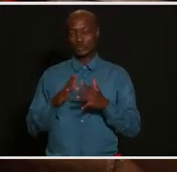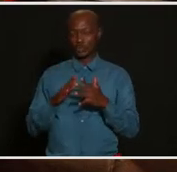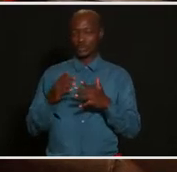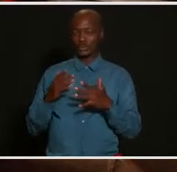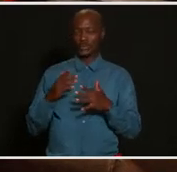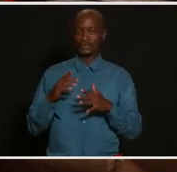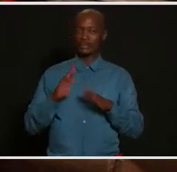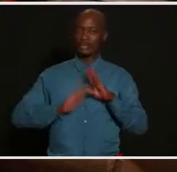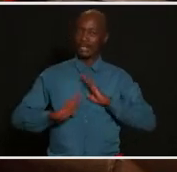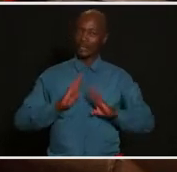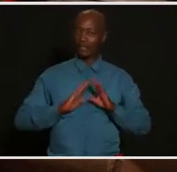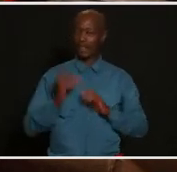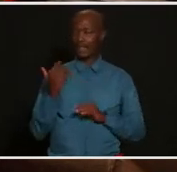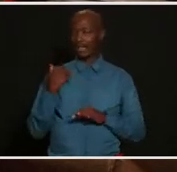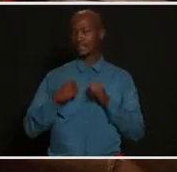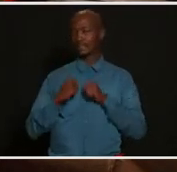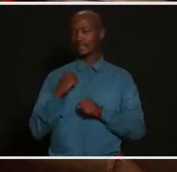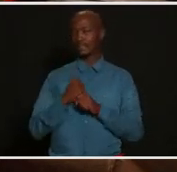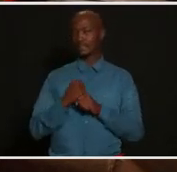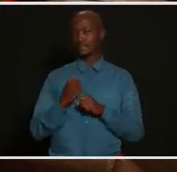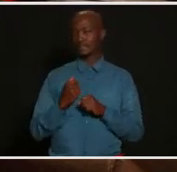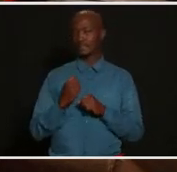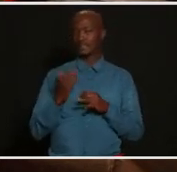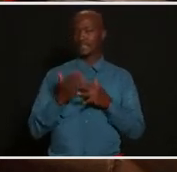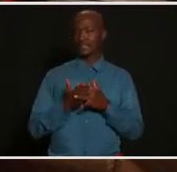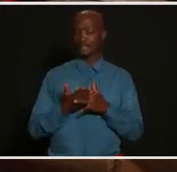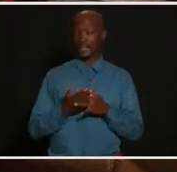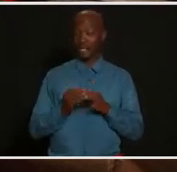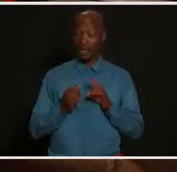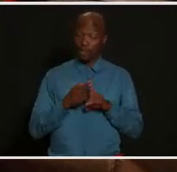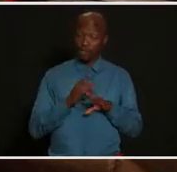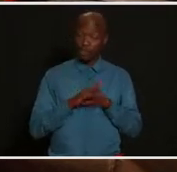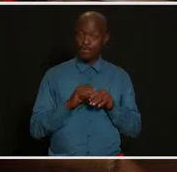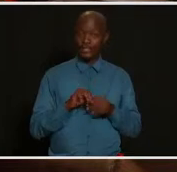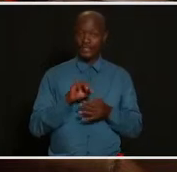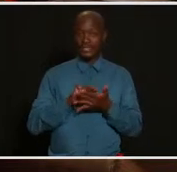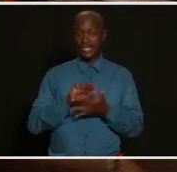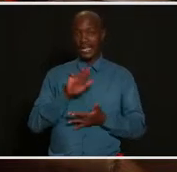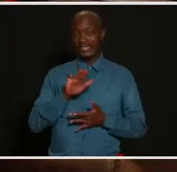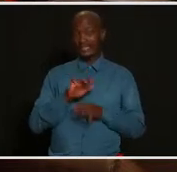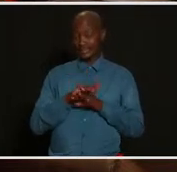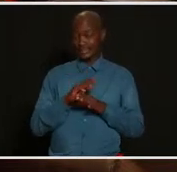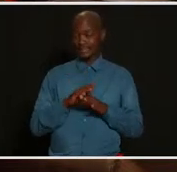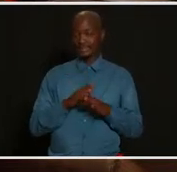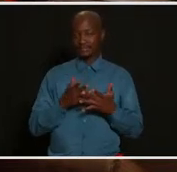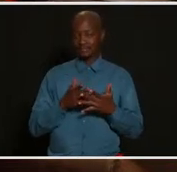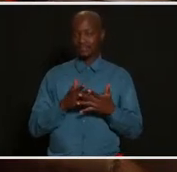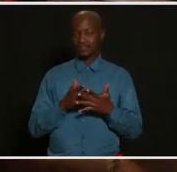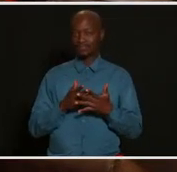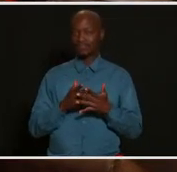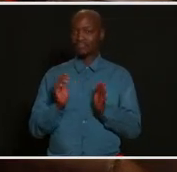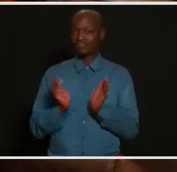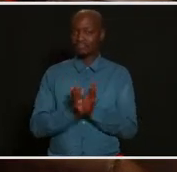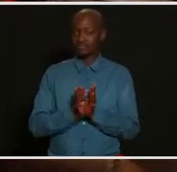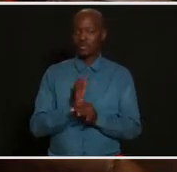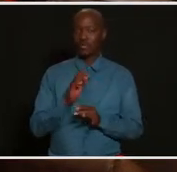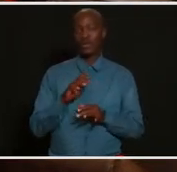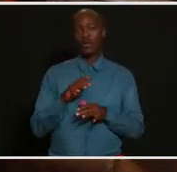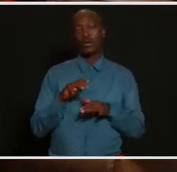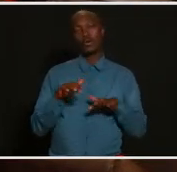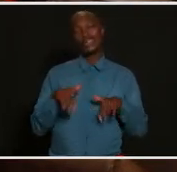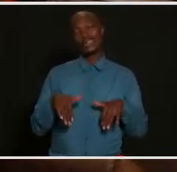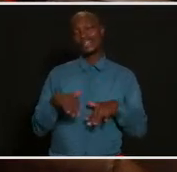year of these 19 led to convictions yet only four